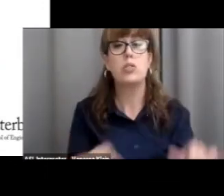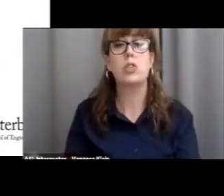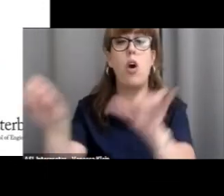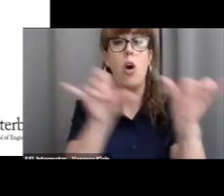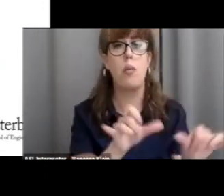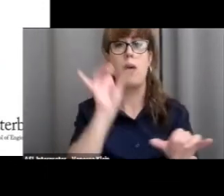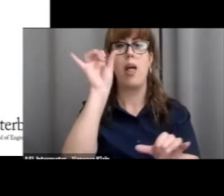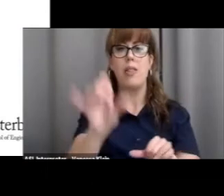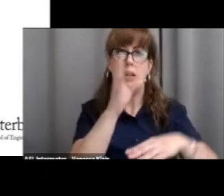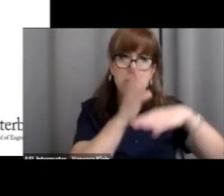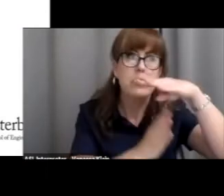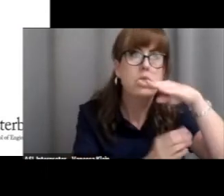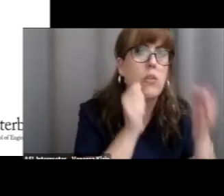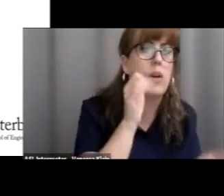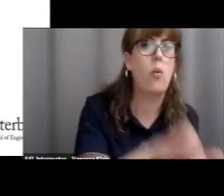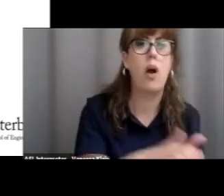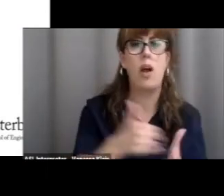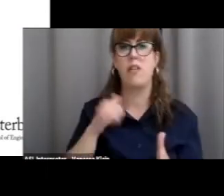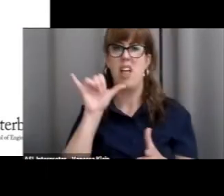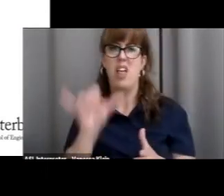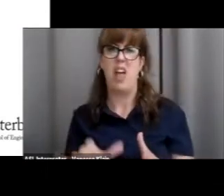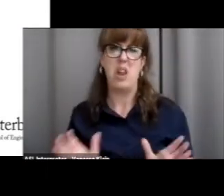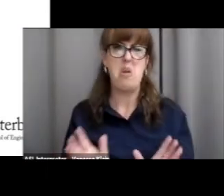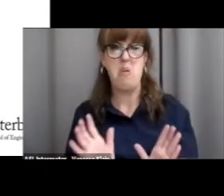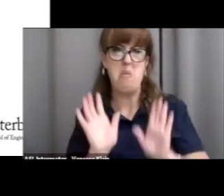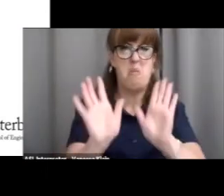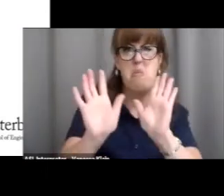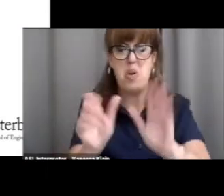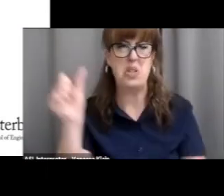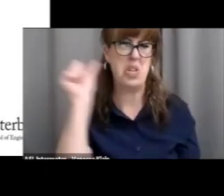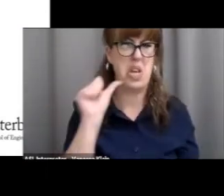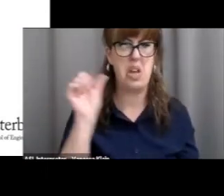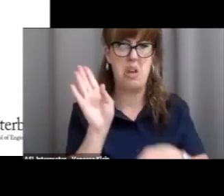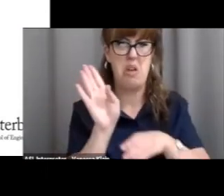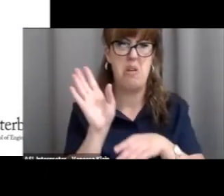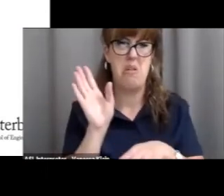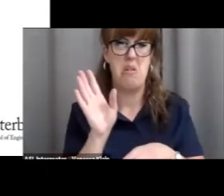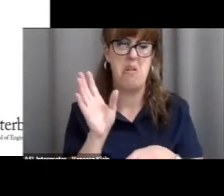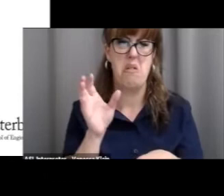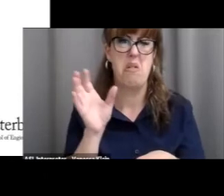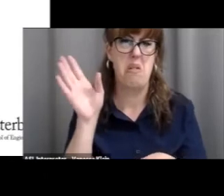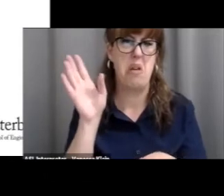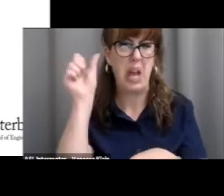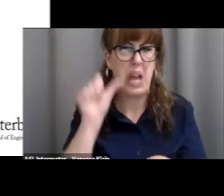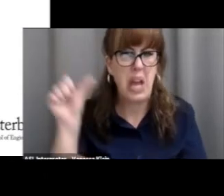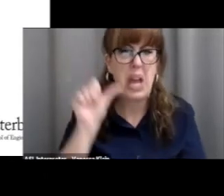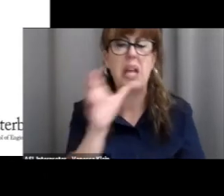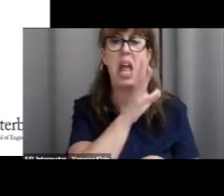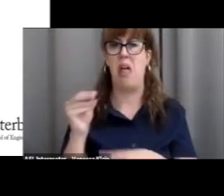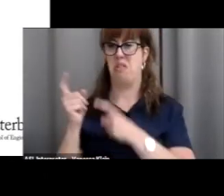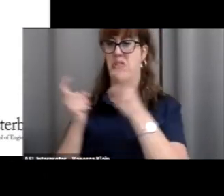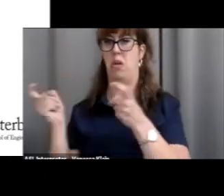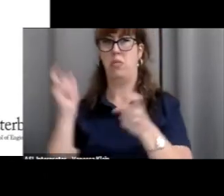up were the subservient wife, the pushy aunt, the domineering / controlling male, and also a man who does